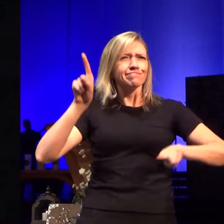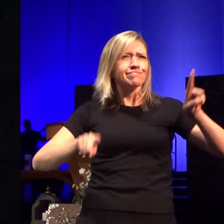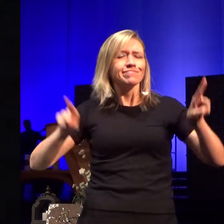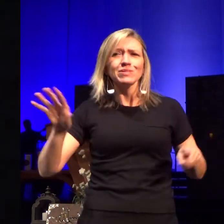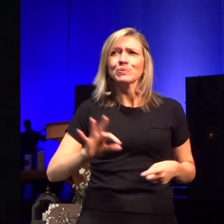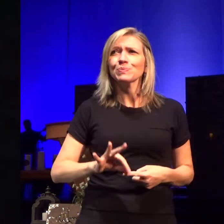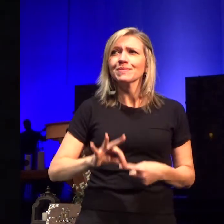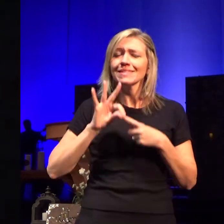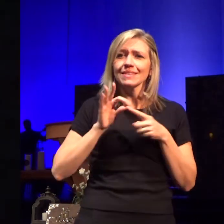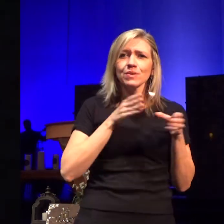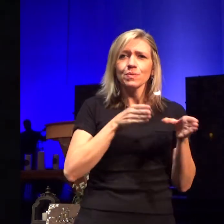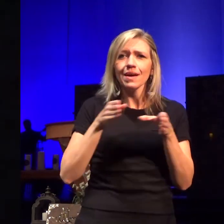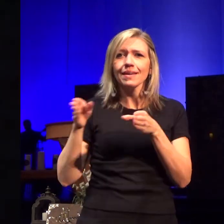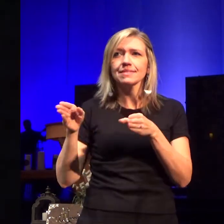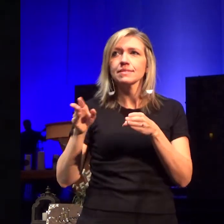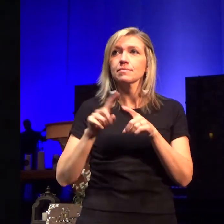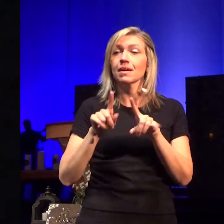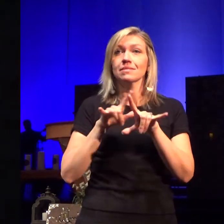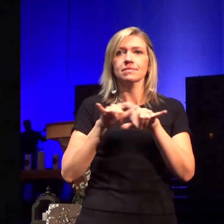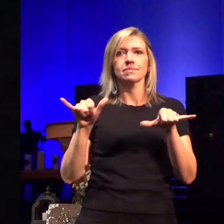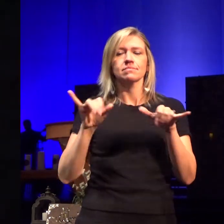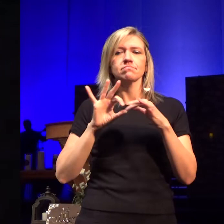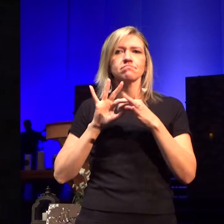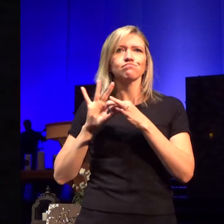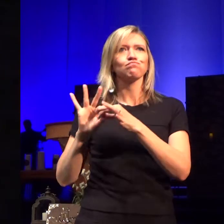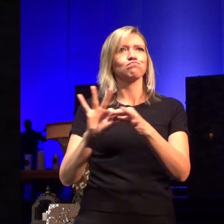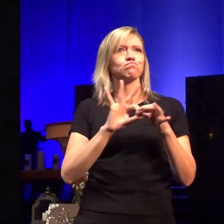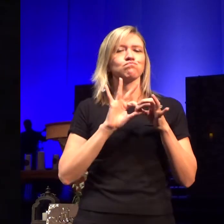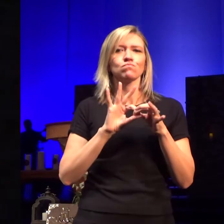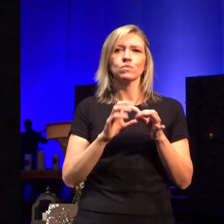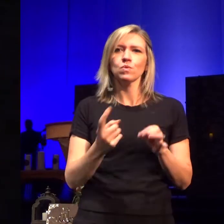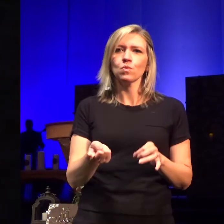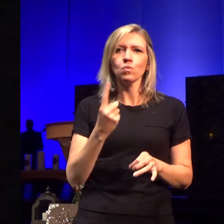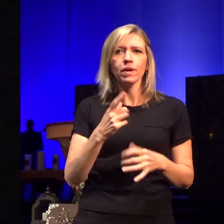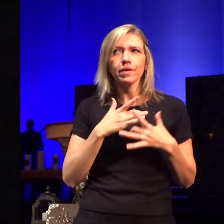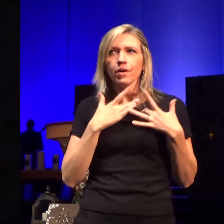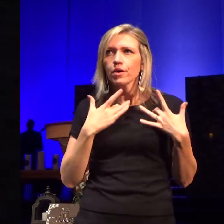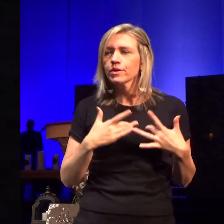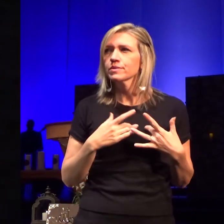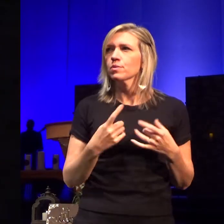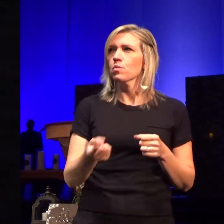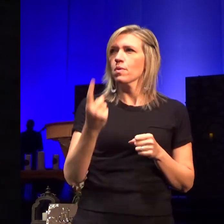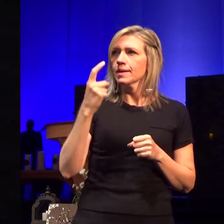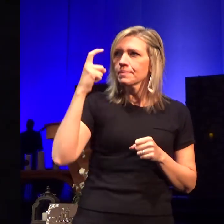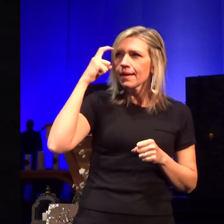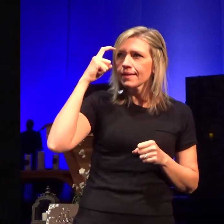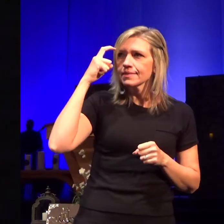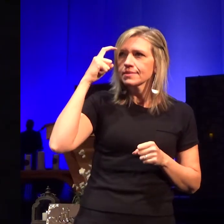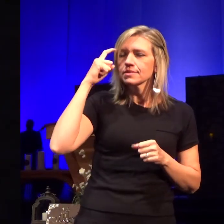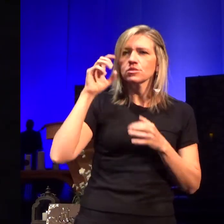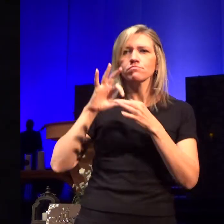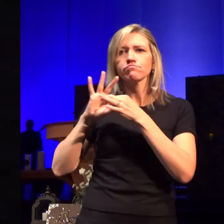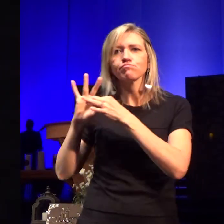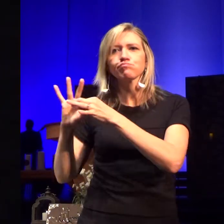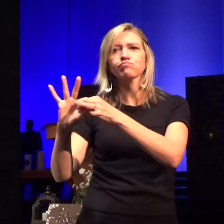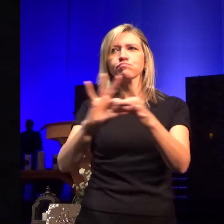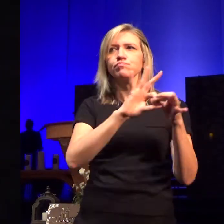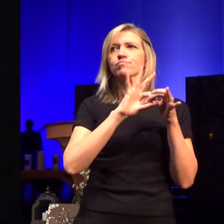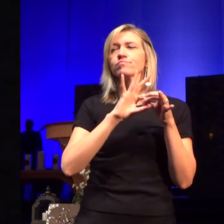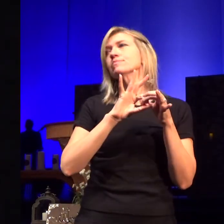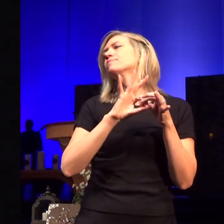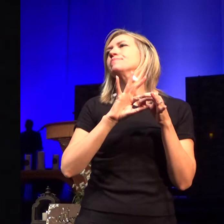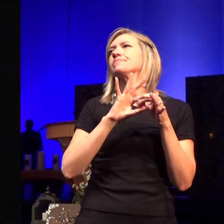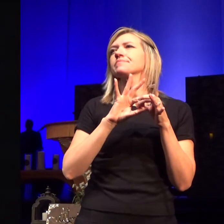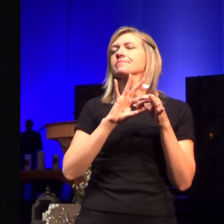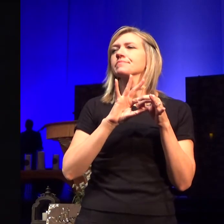ways. And yet, we are all connected in that one heart, in that one mind. We